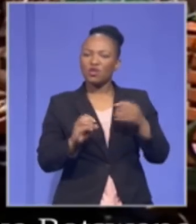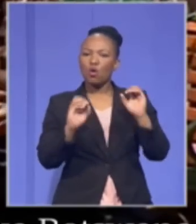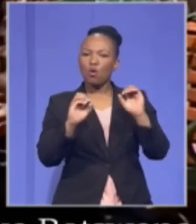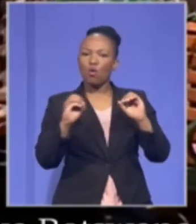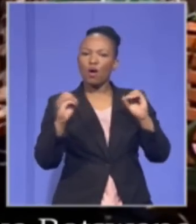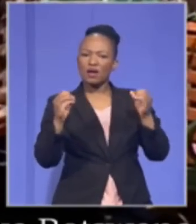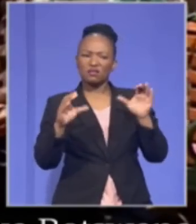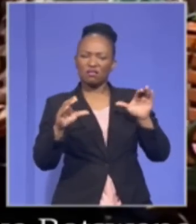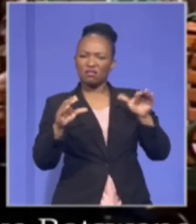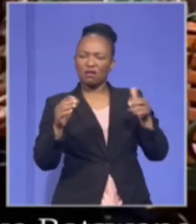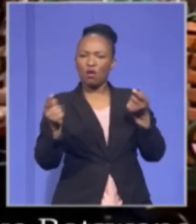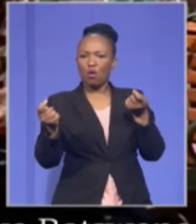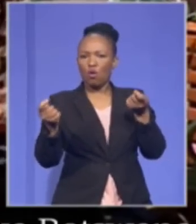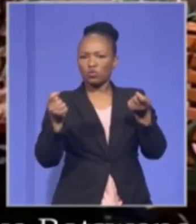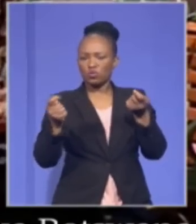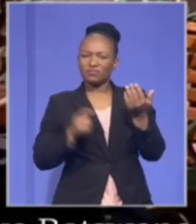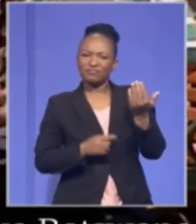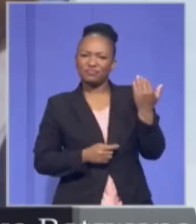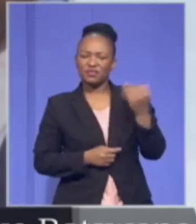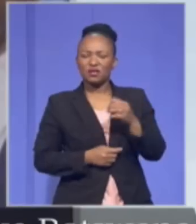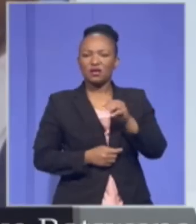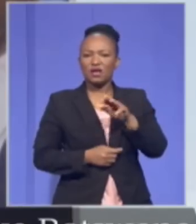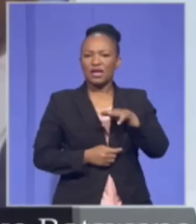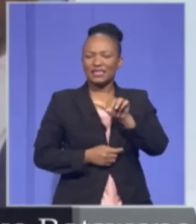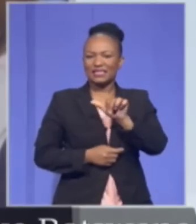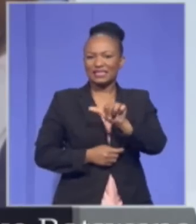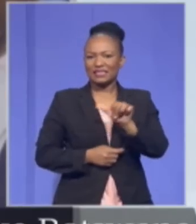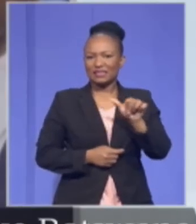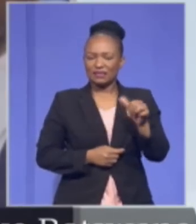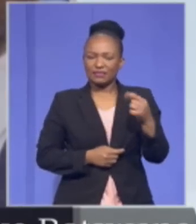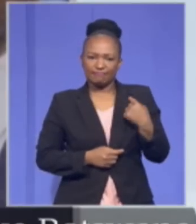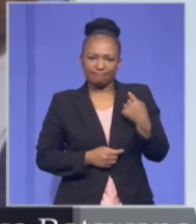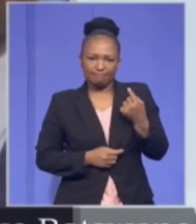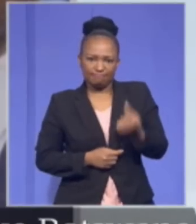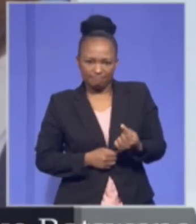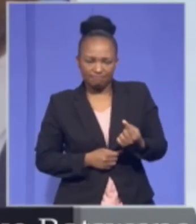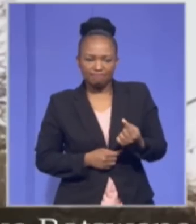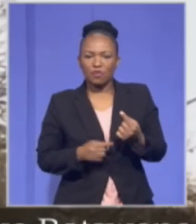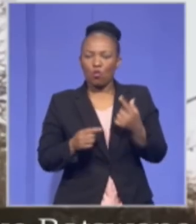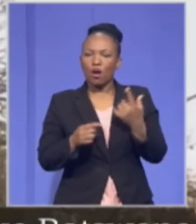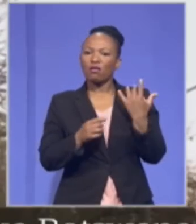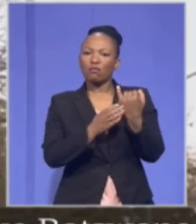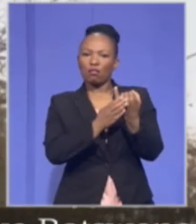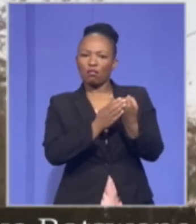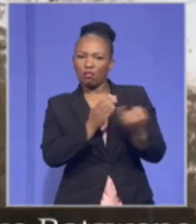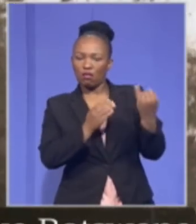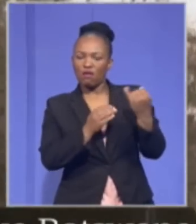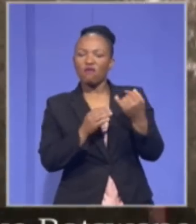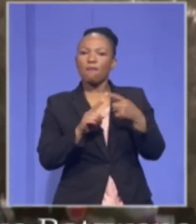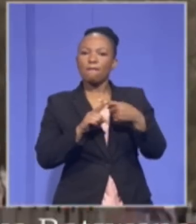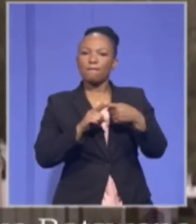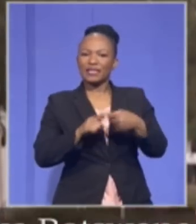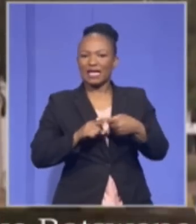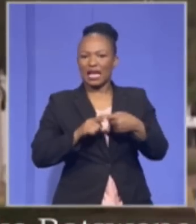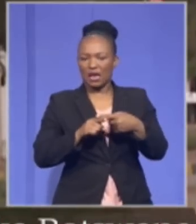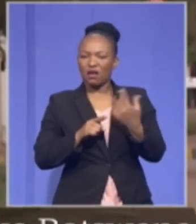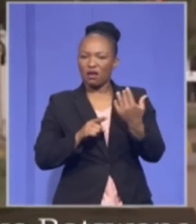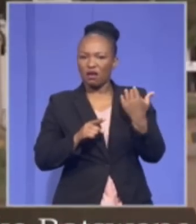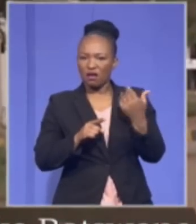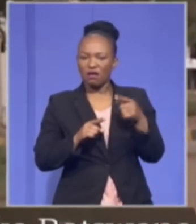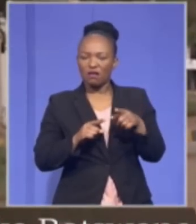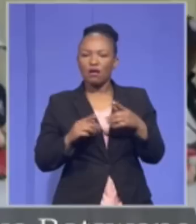buša naga yeo ngwageng wa 1960 ge sa le naga yeo e thoma go ikemela go tšwa nageng ya Britain le ge go le bjale